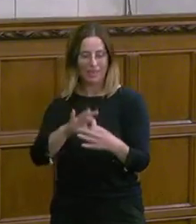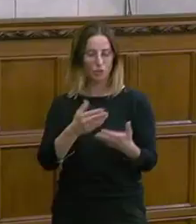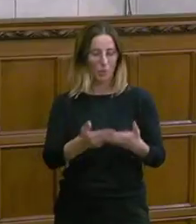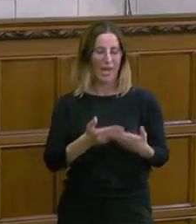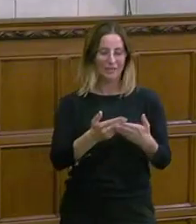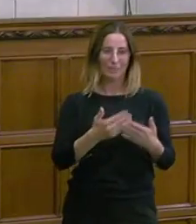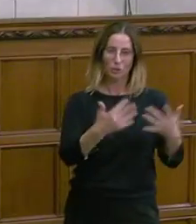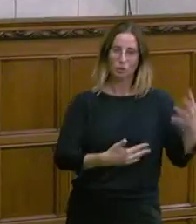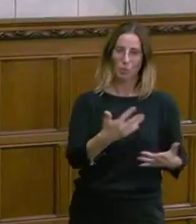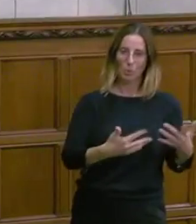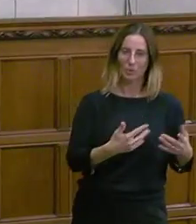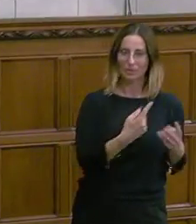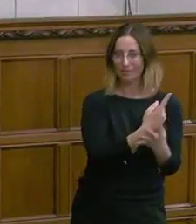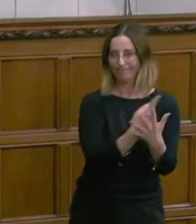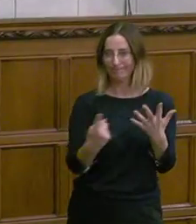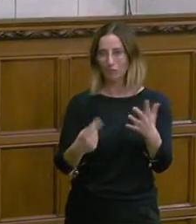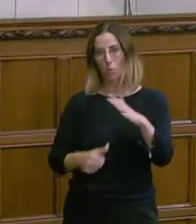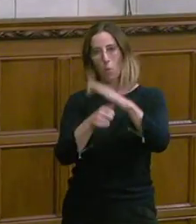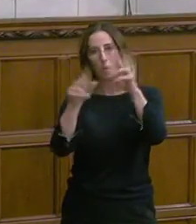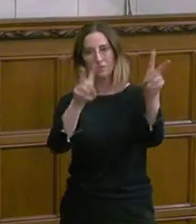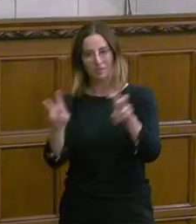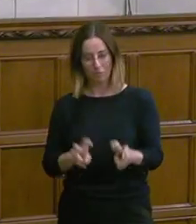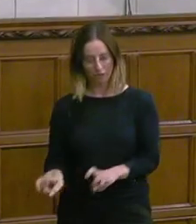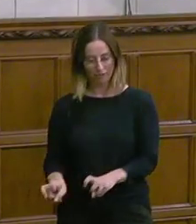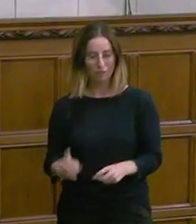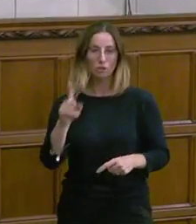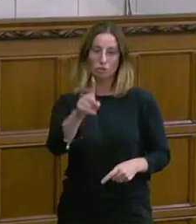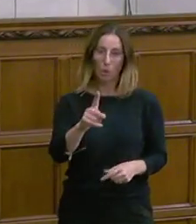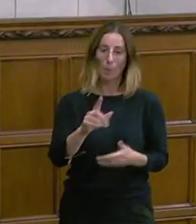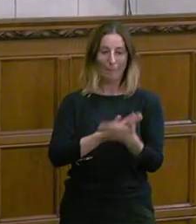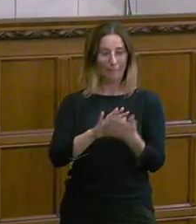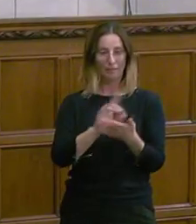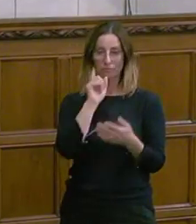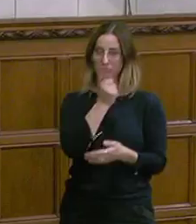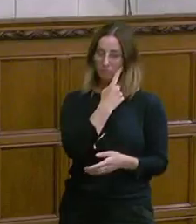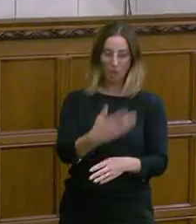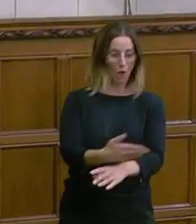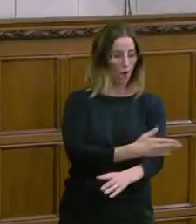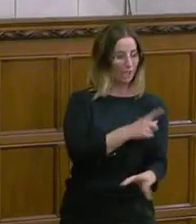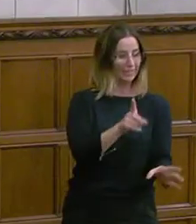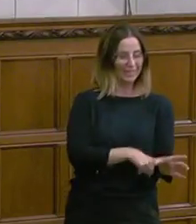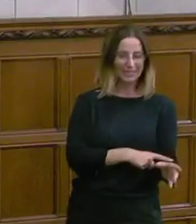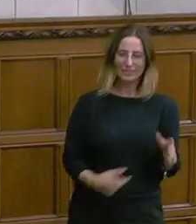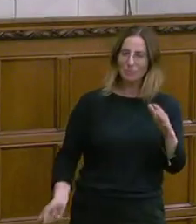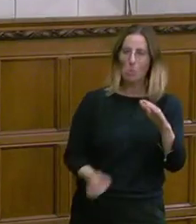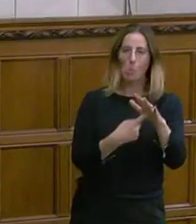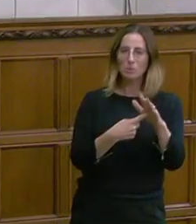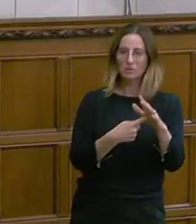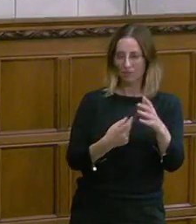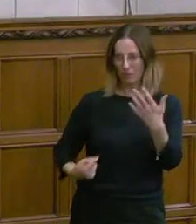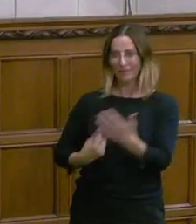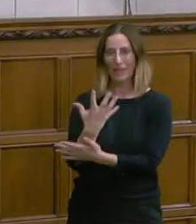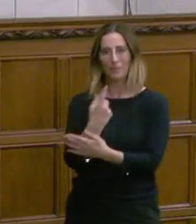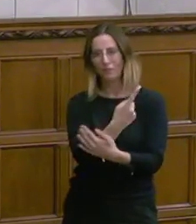language subjects. Now, early years is crucial for children's development, and for deaf children it is important that they are supported through the